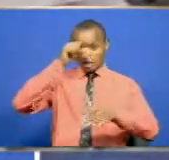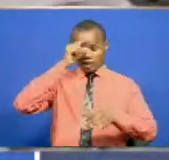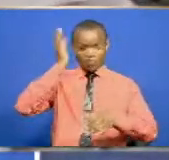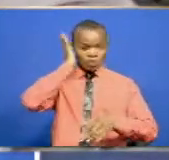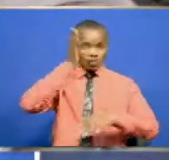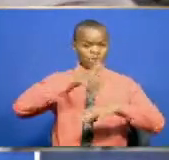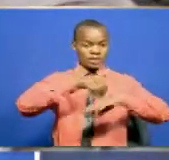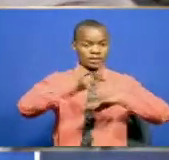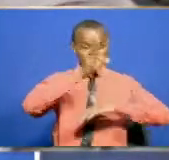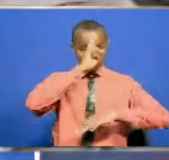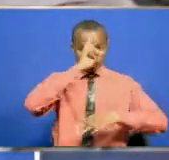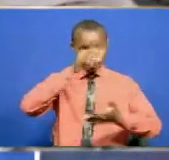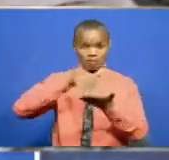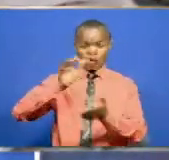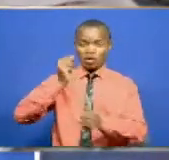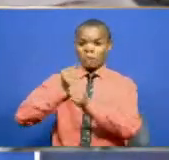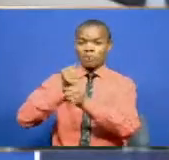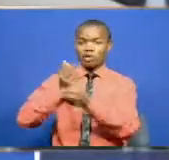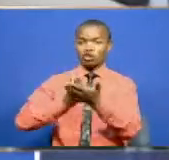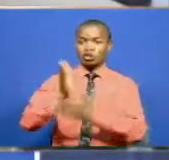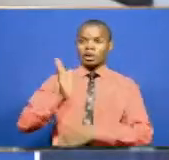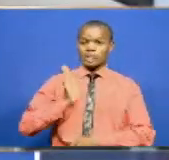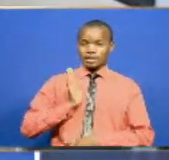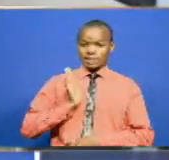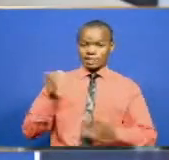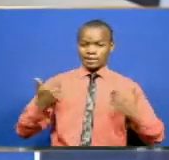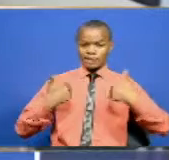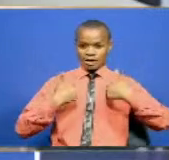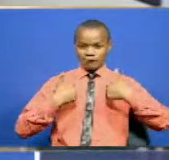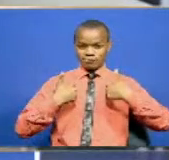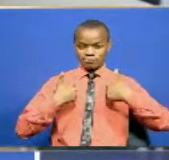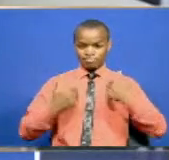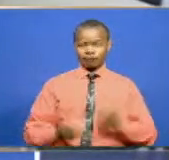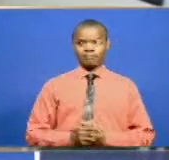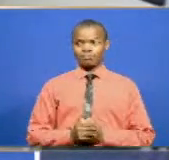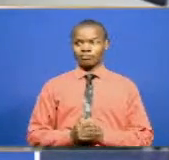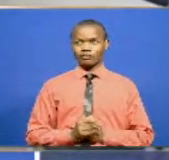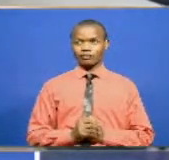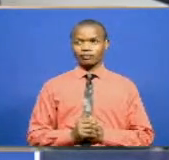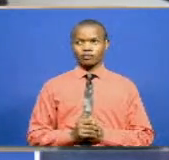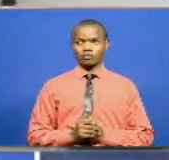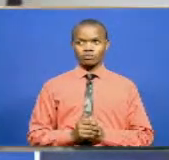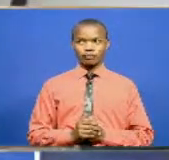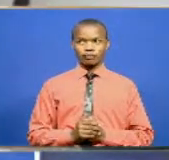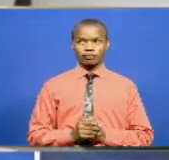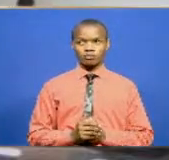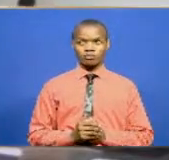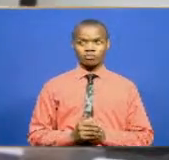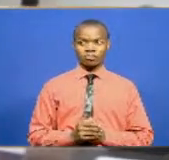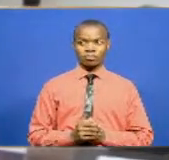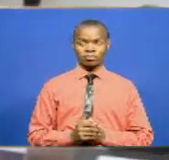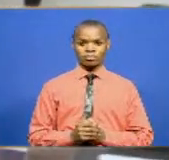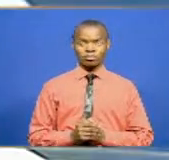safety during and after the festive season. Timothy Kipnusu for Channel One News.